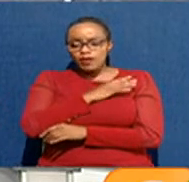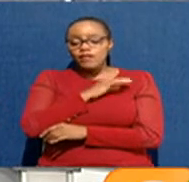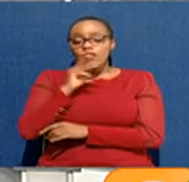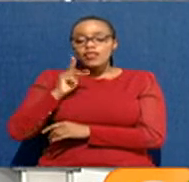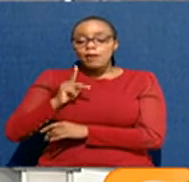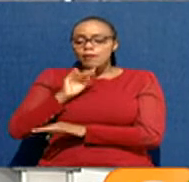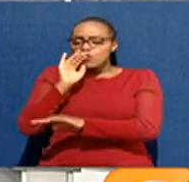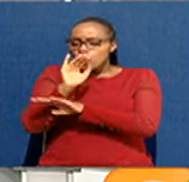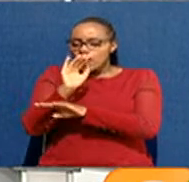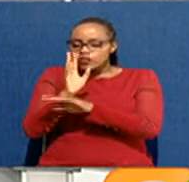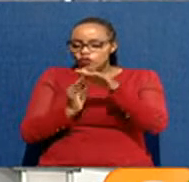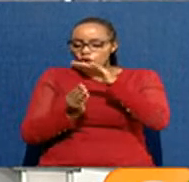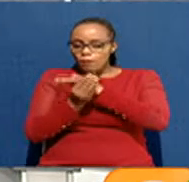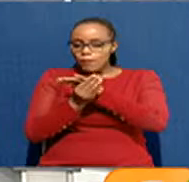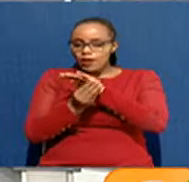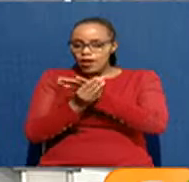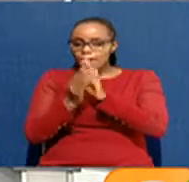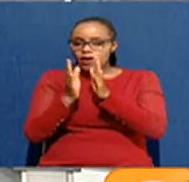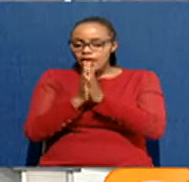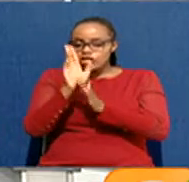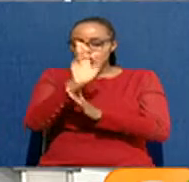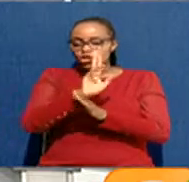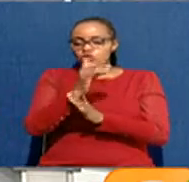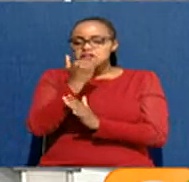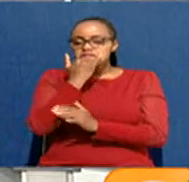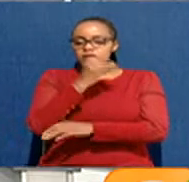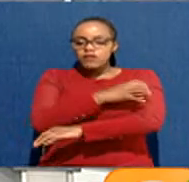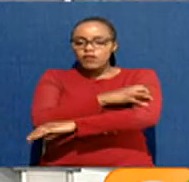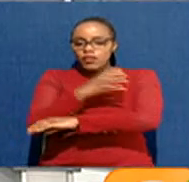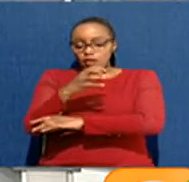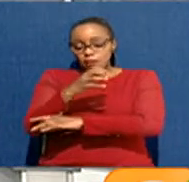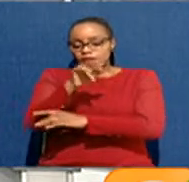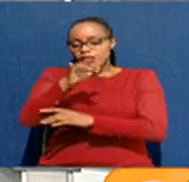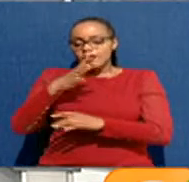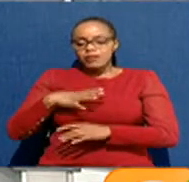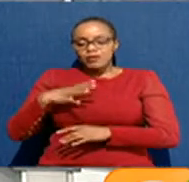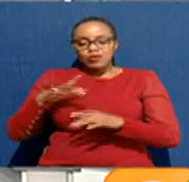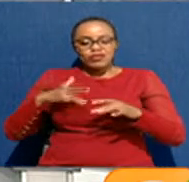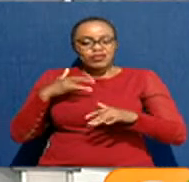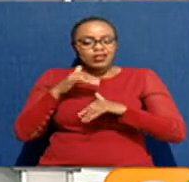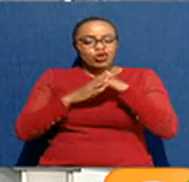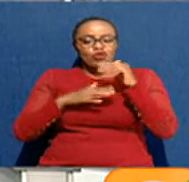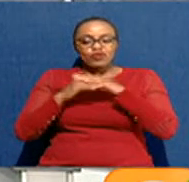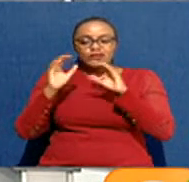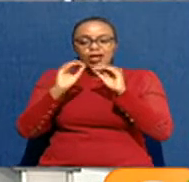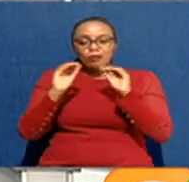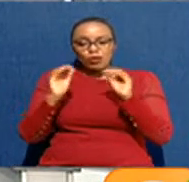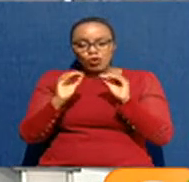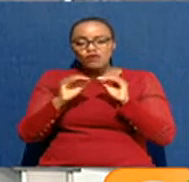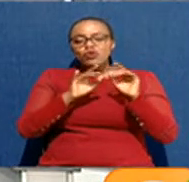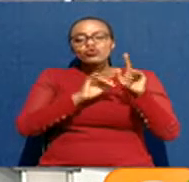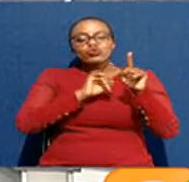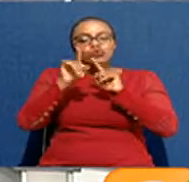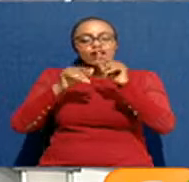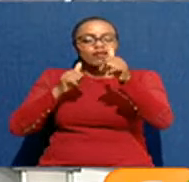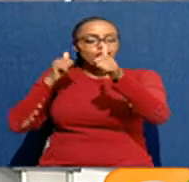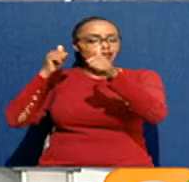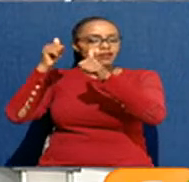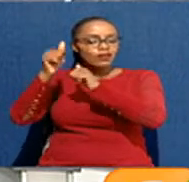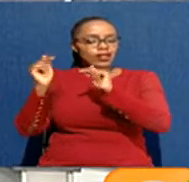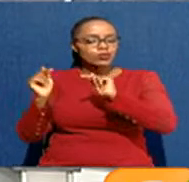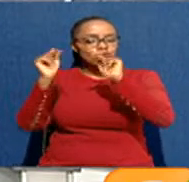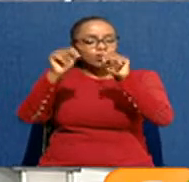demand bribes and abusing power. Voices of discontent are echoed among Kenyans who travel from far and wide